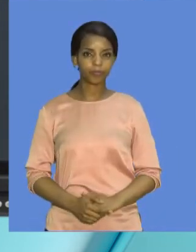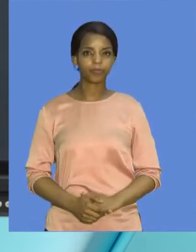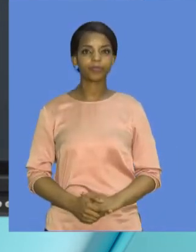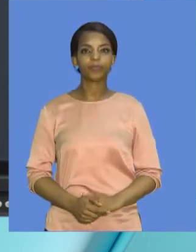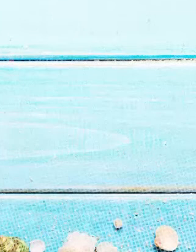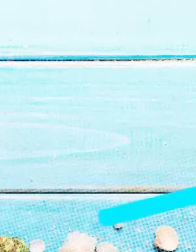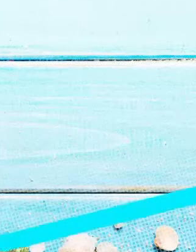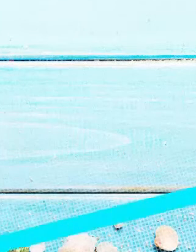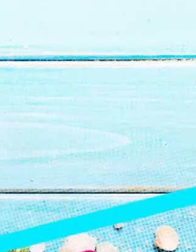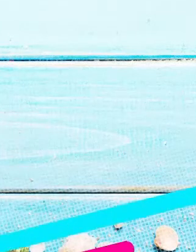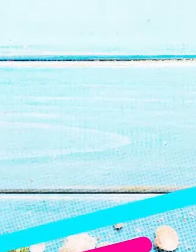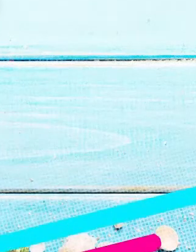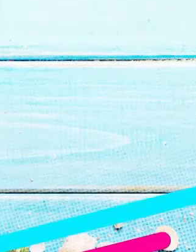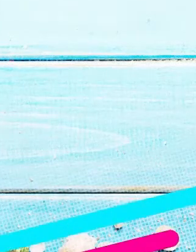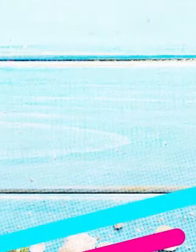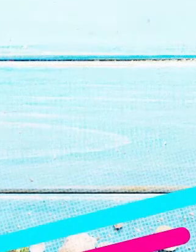now.